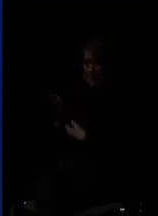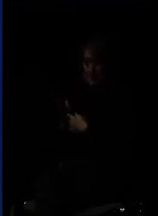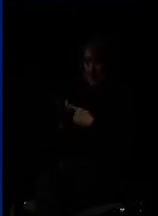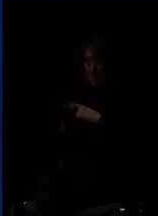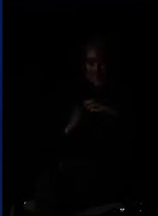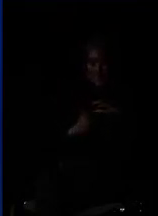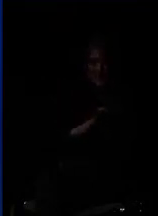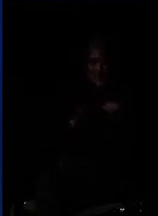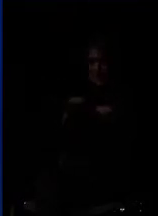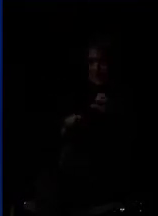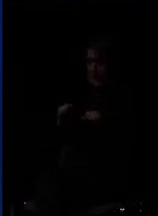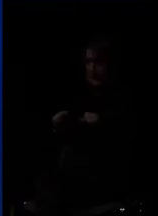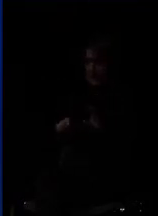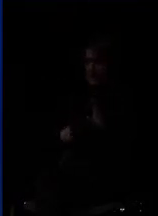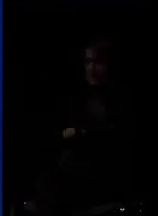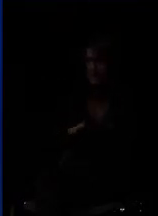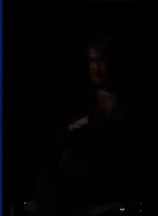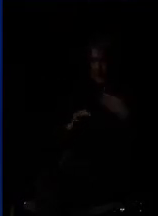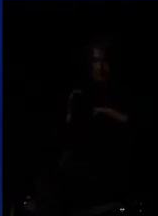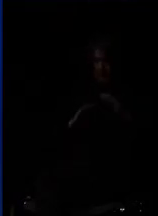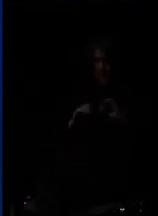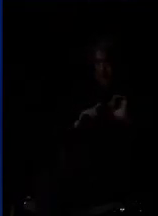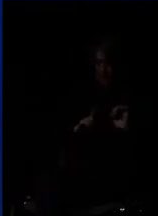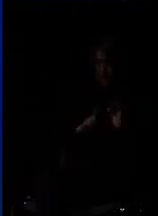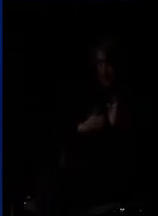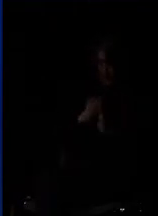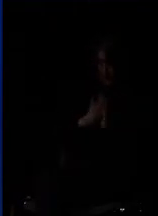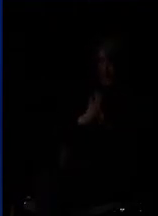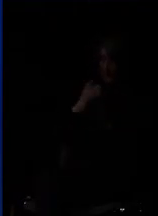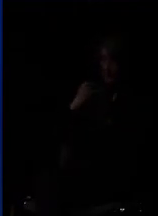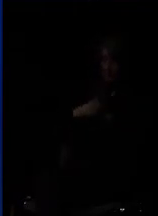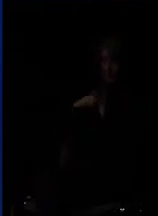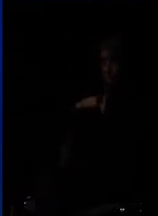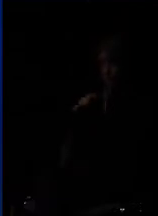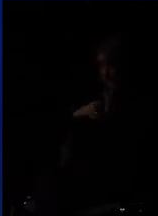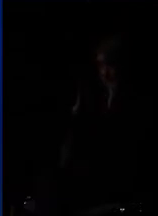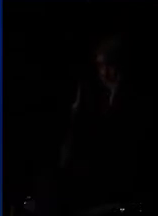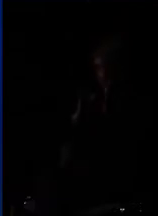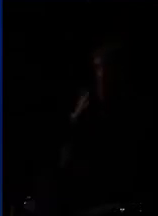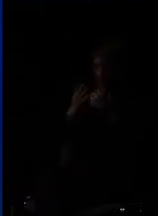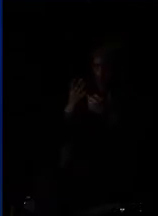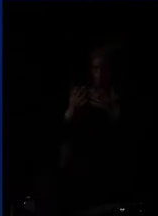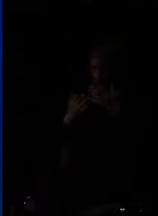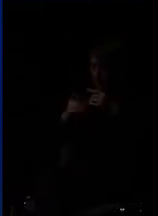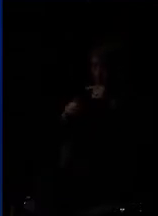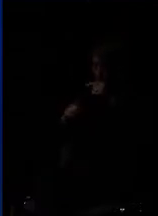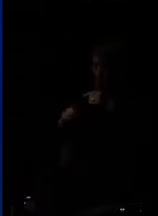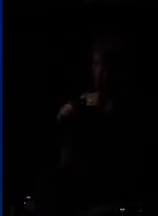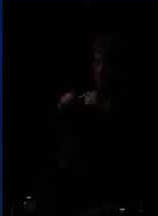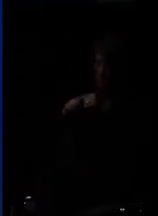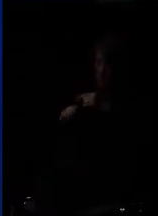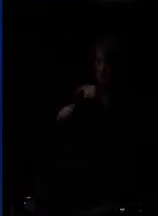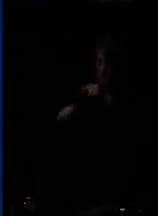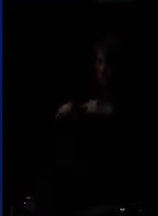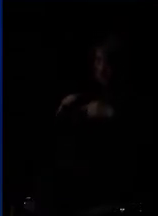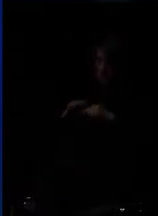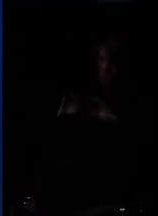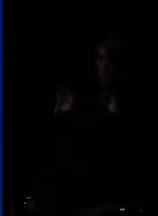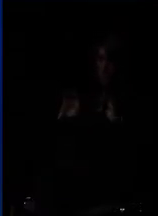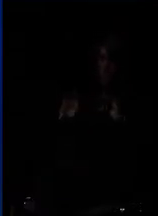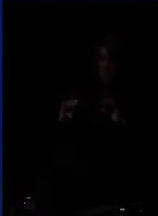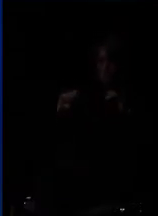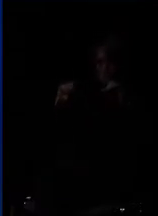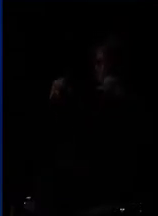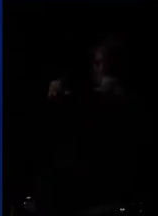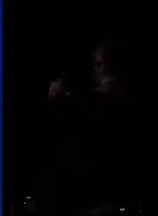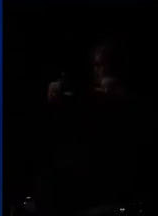this, which meant that Ryan had to figure out his counts and retrace his steps when there was nobody in the frame to frame up